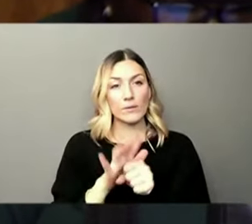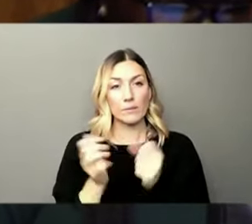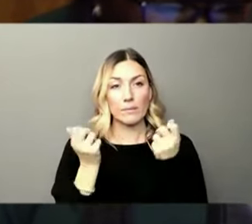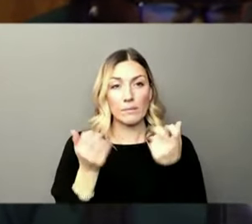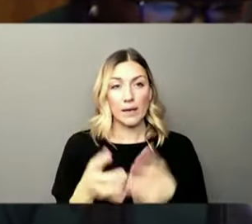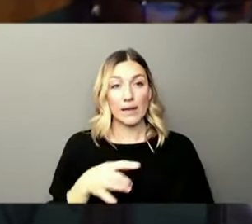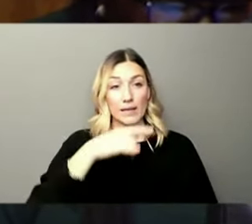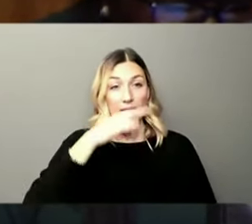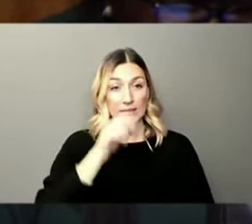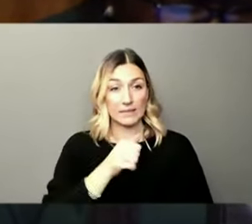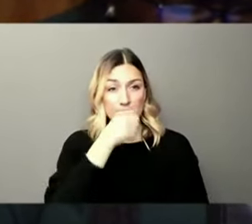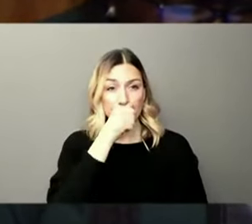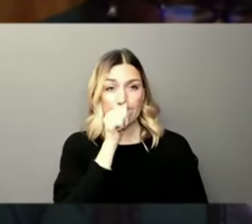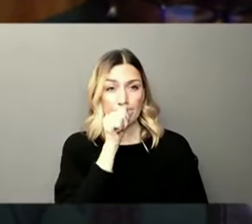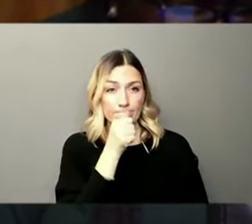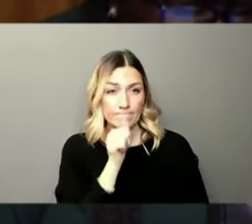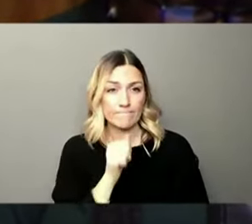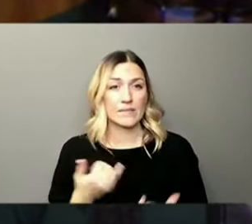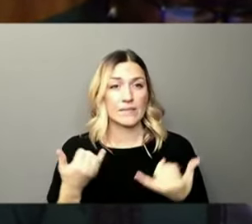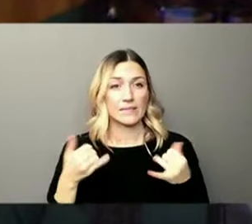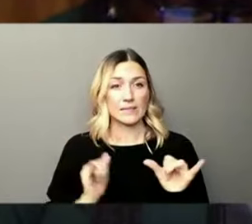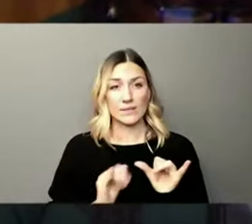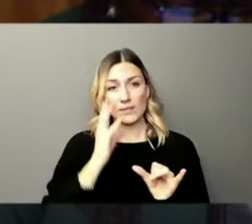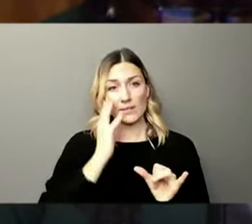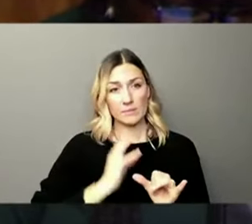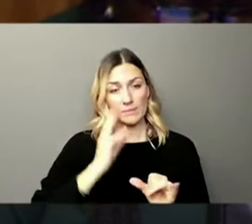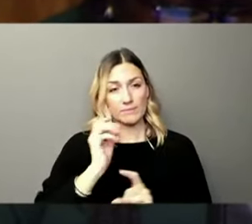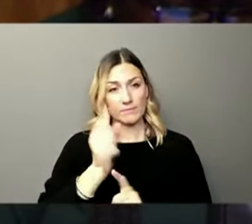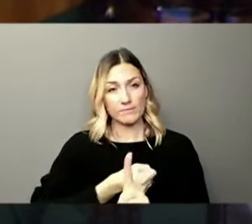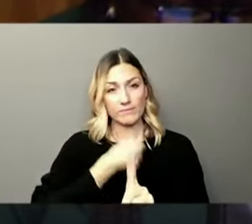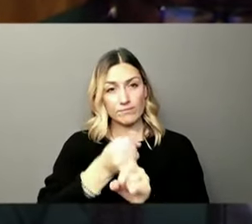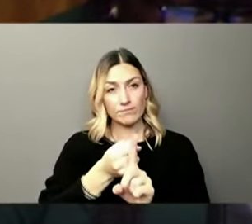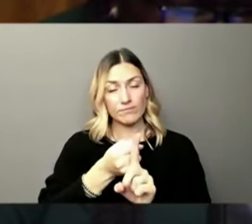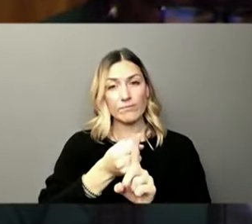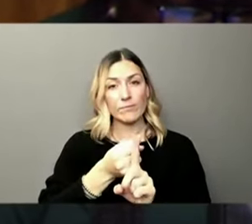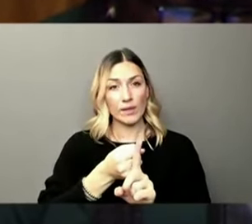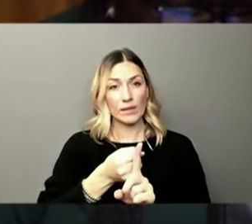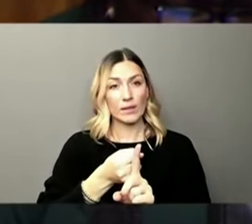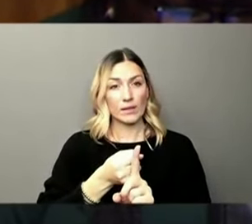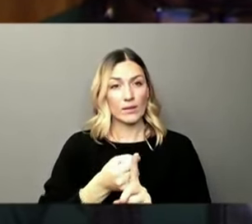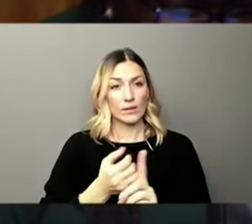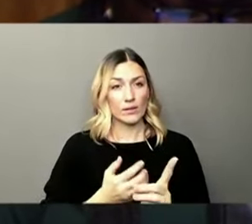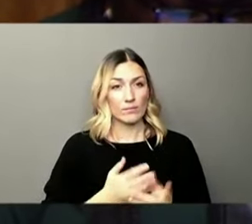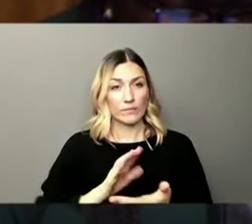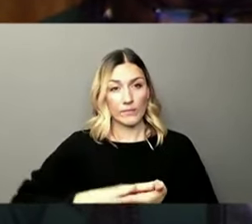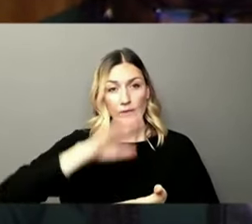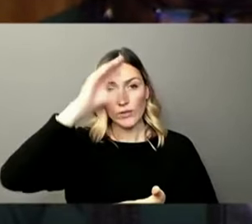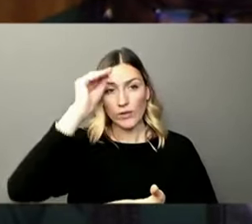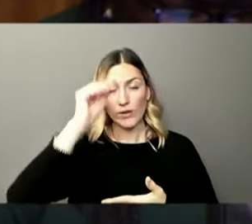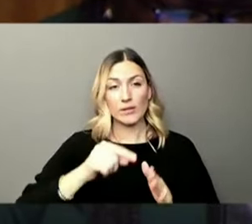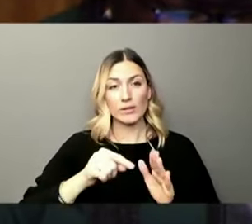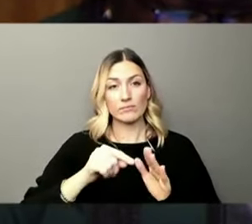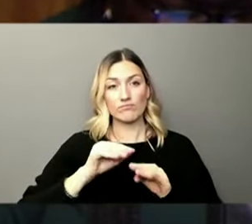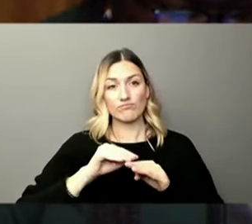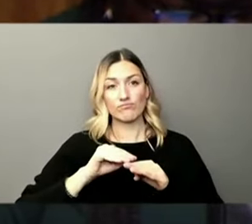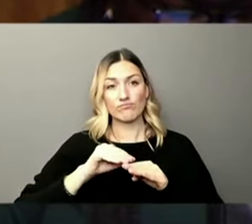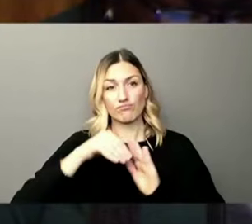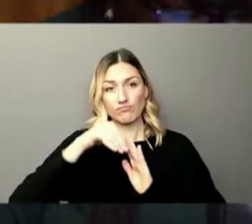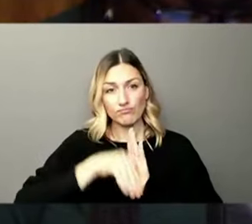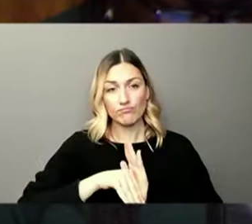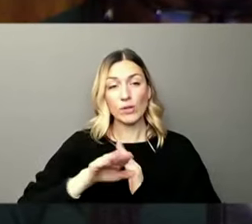still dealing with a lot of the significant impact of learning throughout that time. Your daughter's